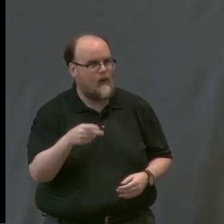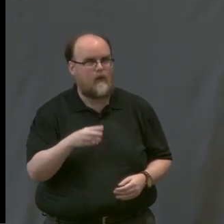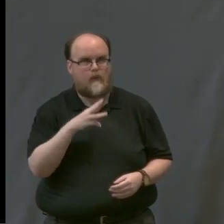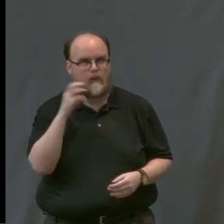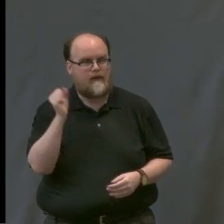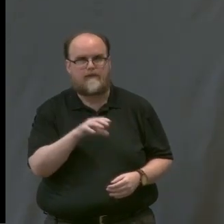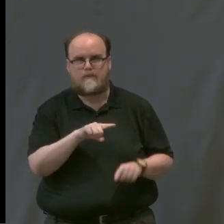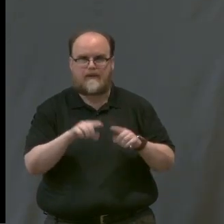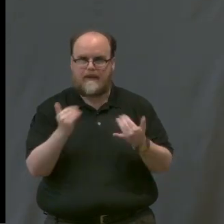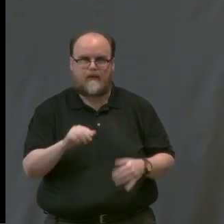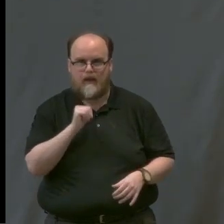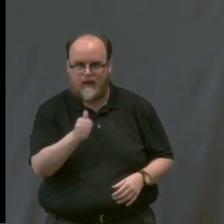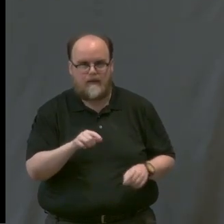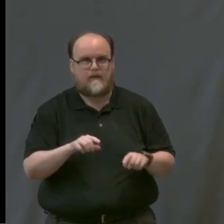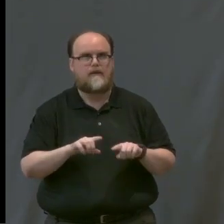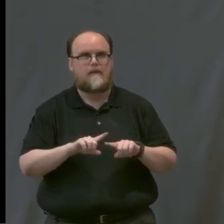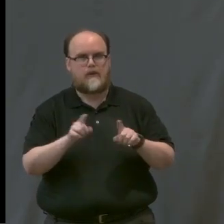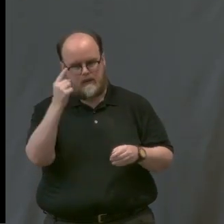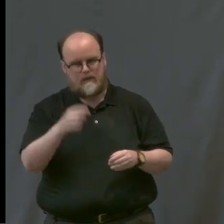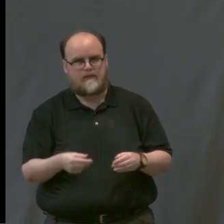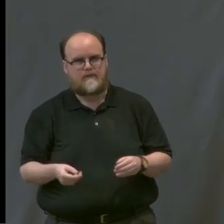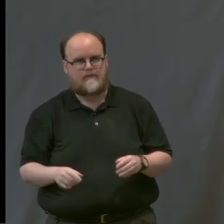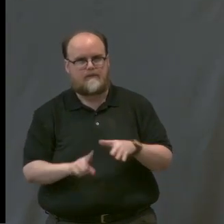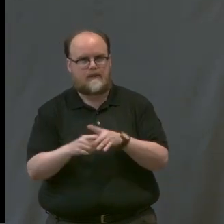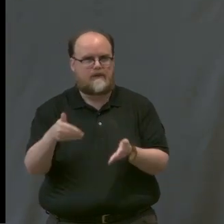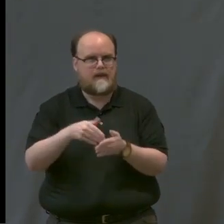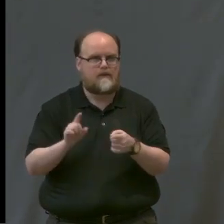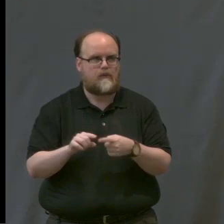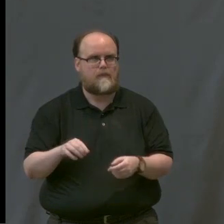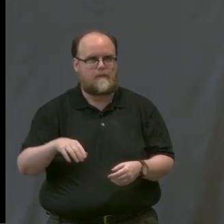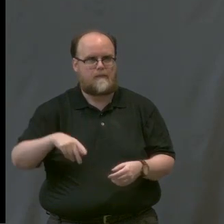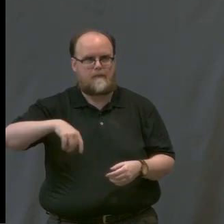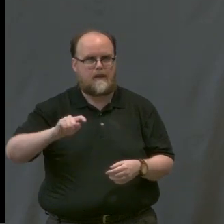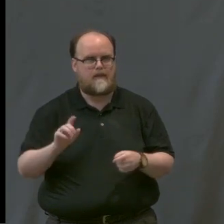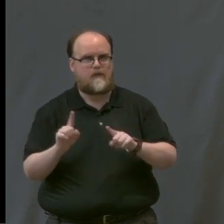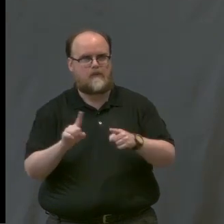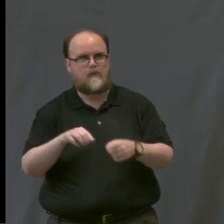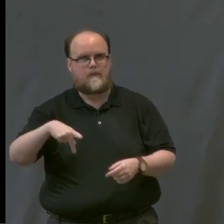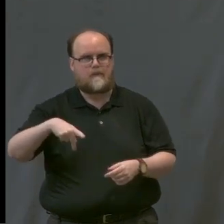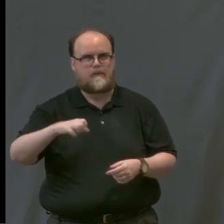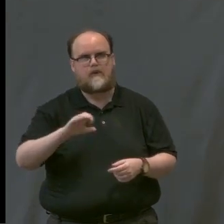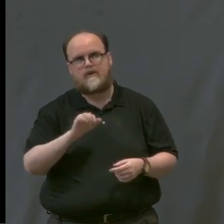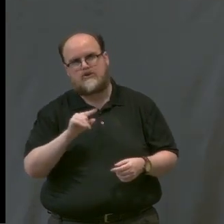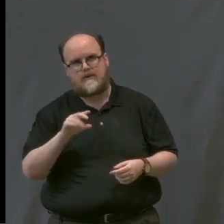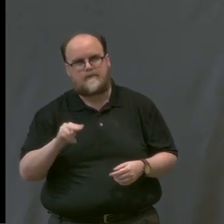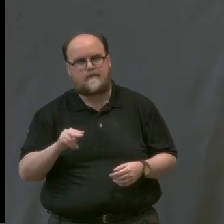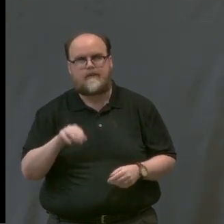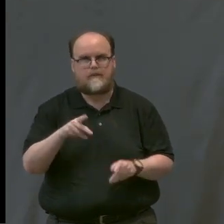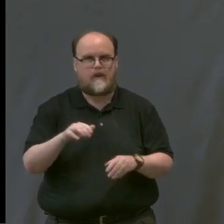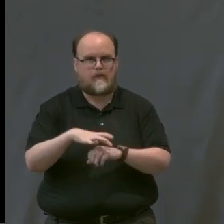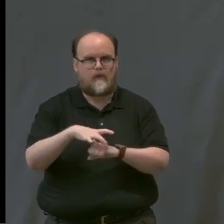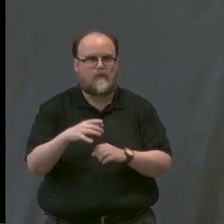is not, and will ascend out of the bottomless pit and go to perdition. And those who dwell on the earth will